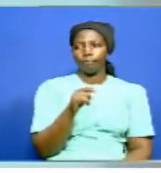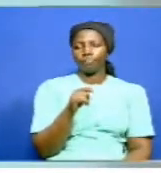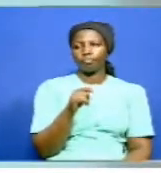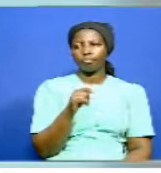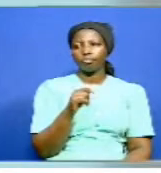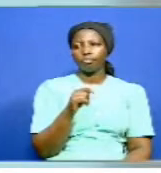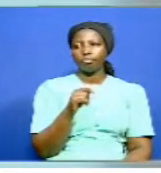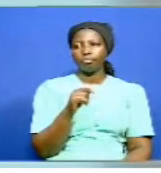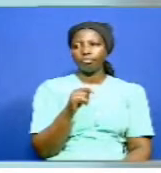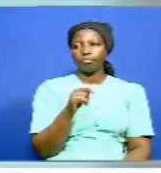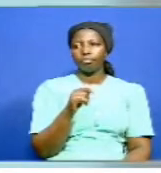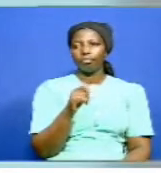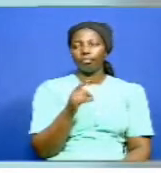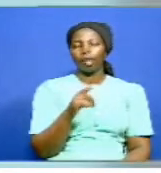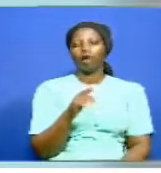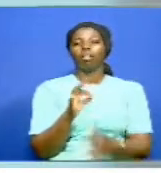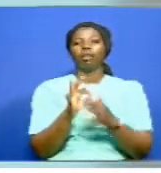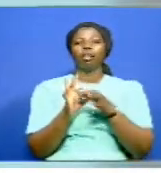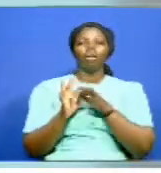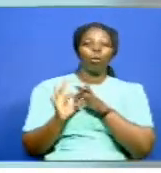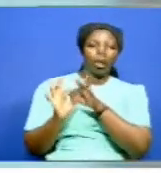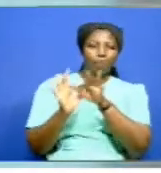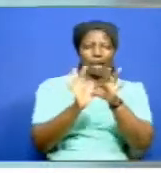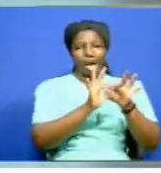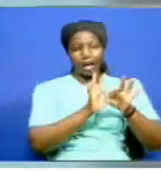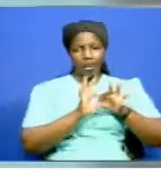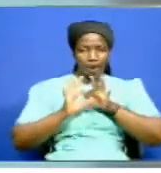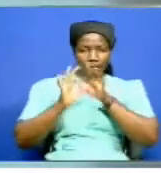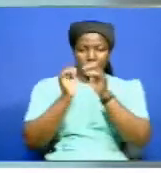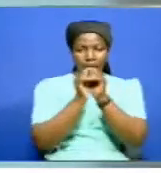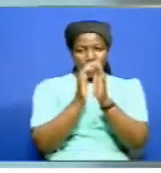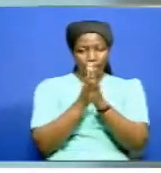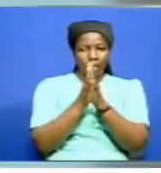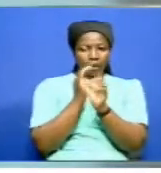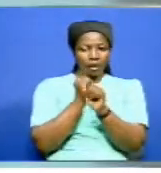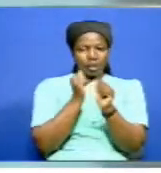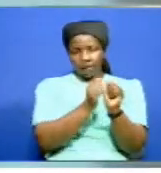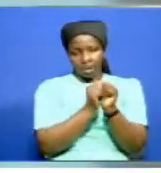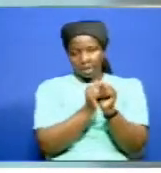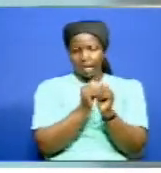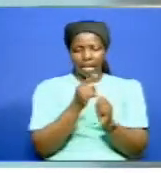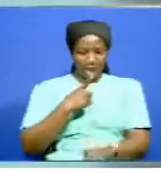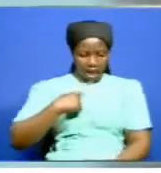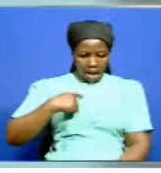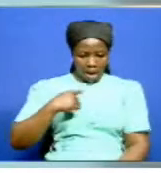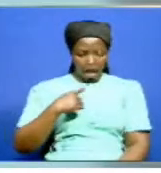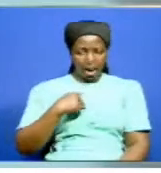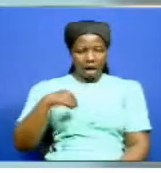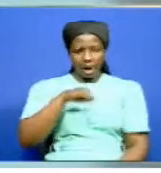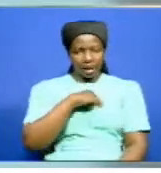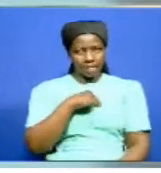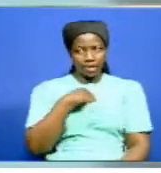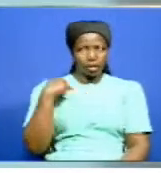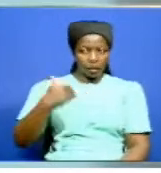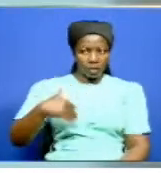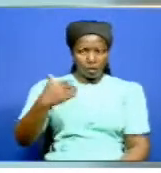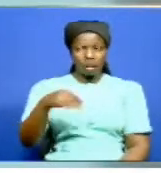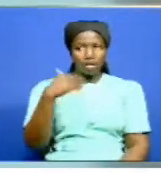Collaboration and cooperation is that you've always been able to carry out